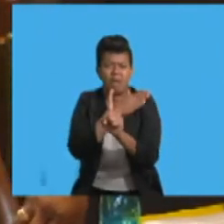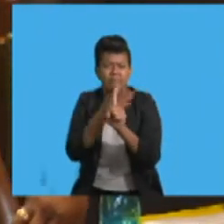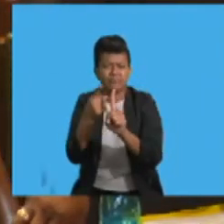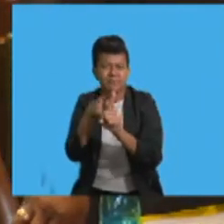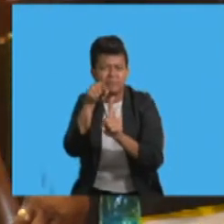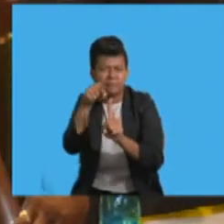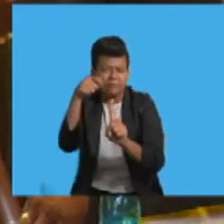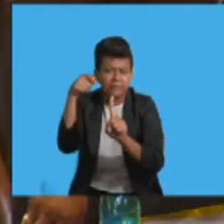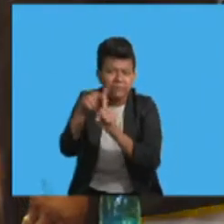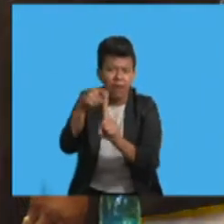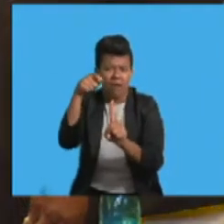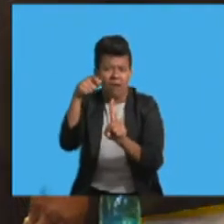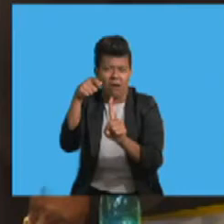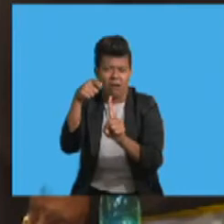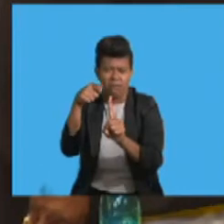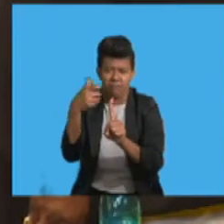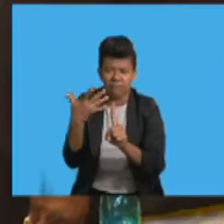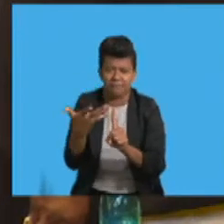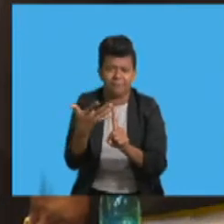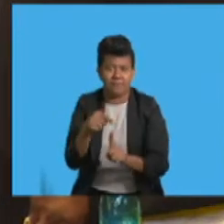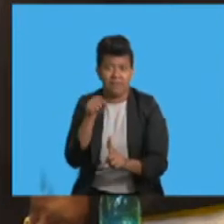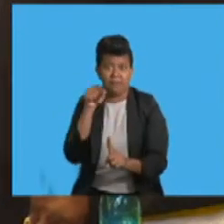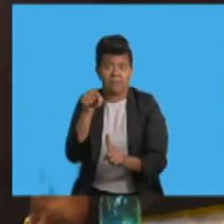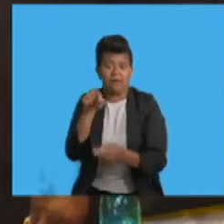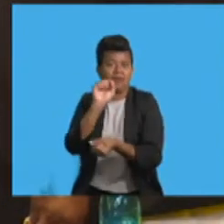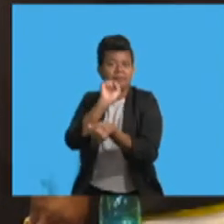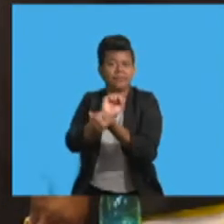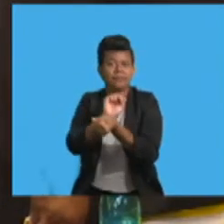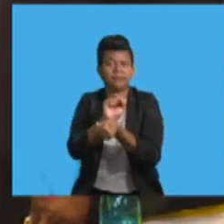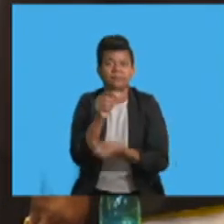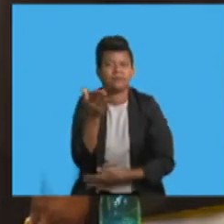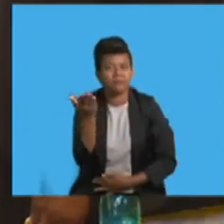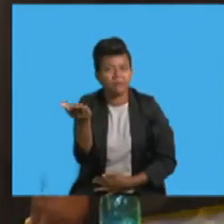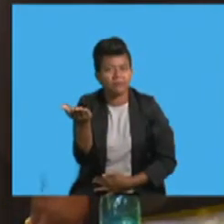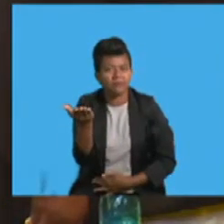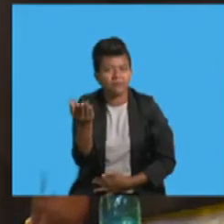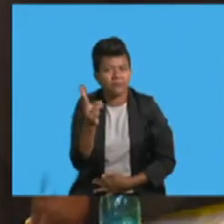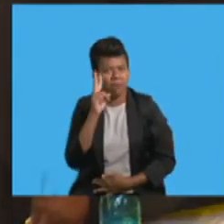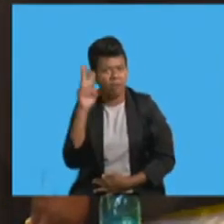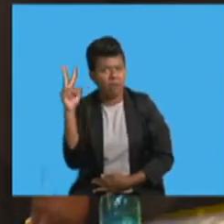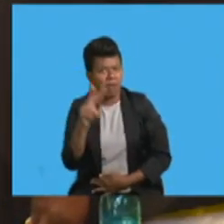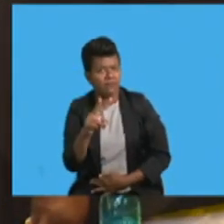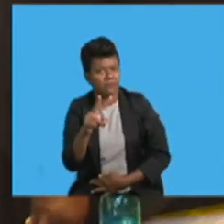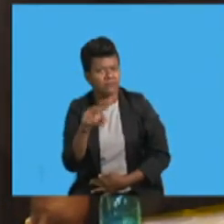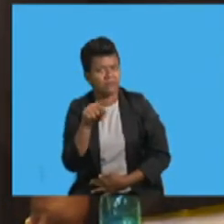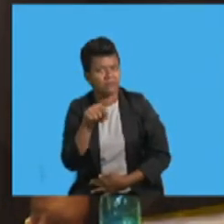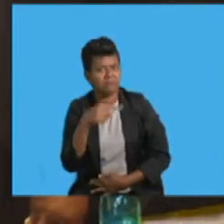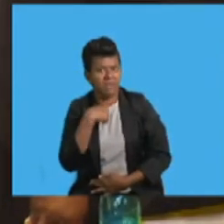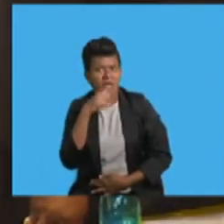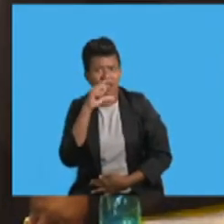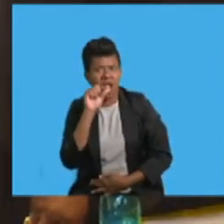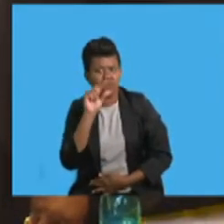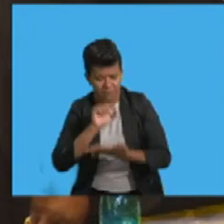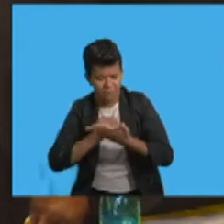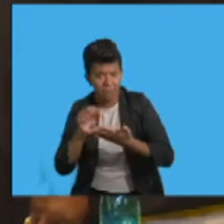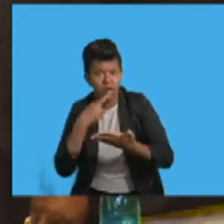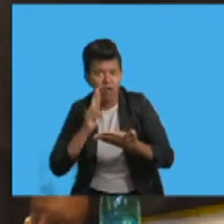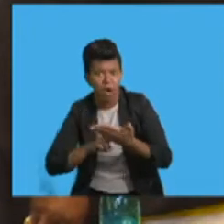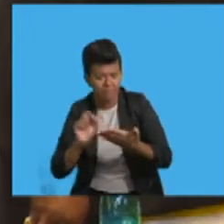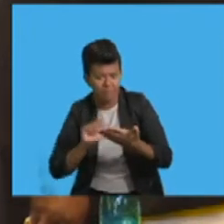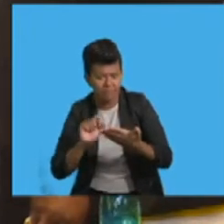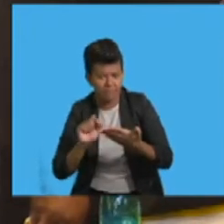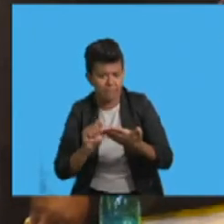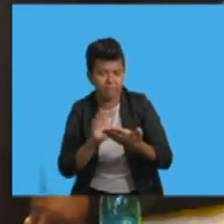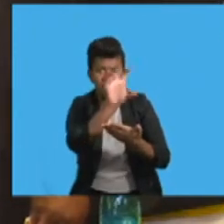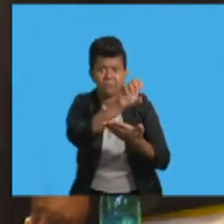of powers given to the Fiji Police Force, they are to lodge their complaint to their Internal Affairs Department within